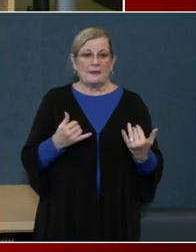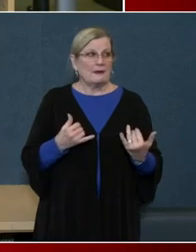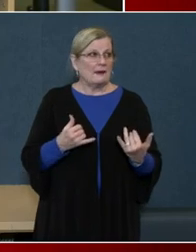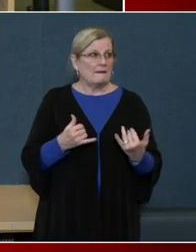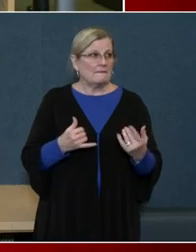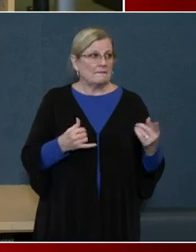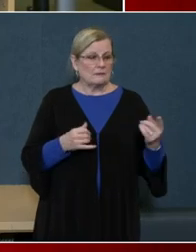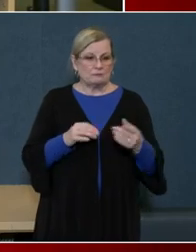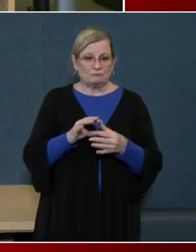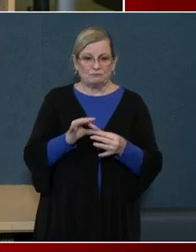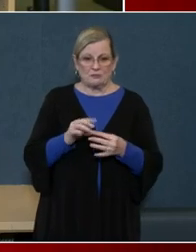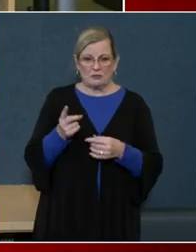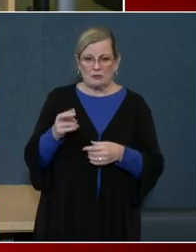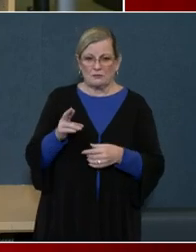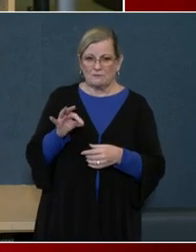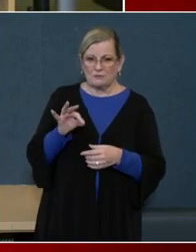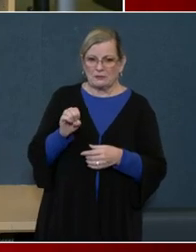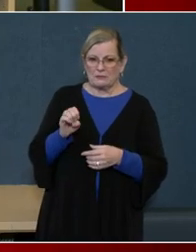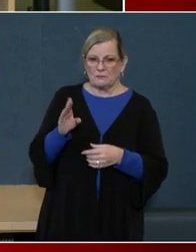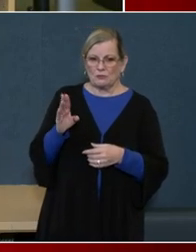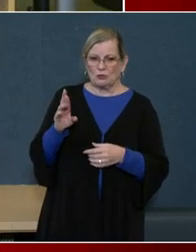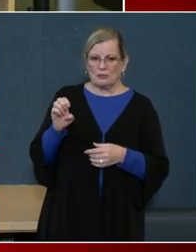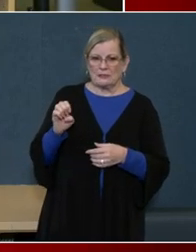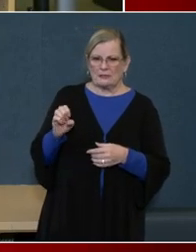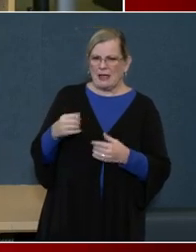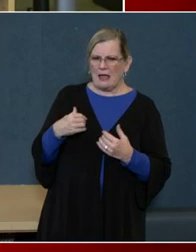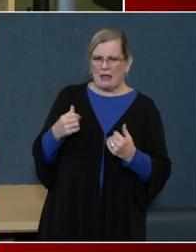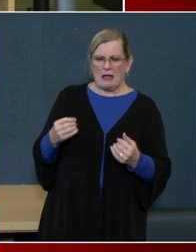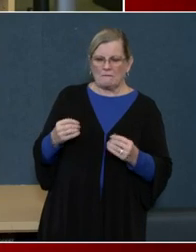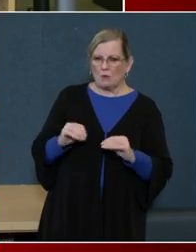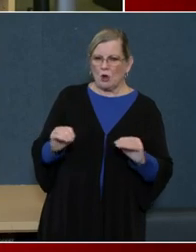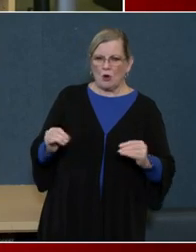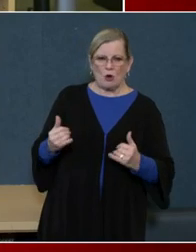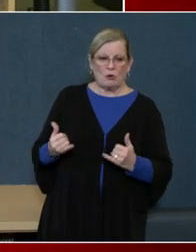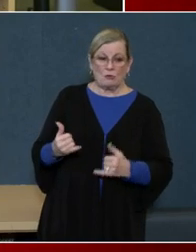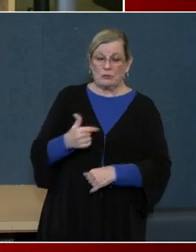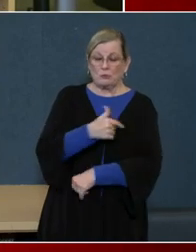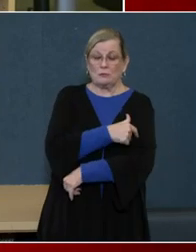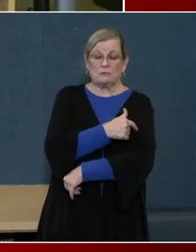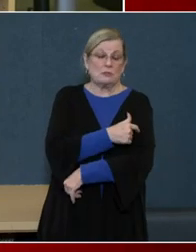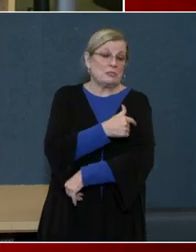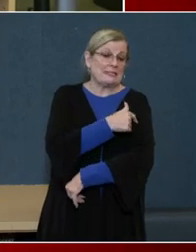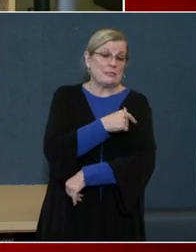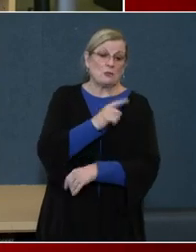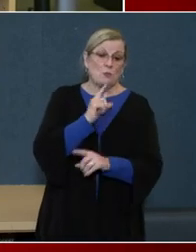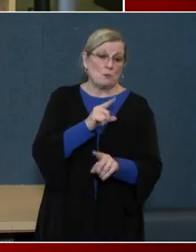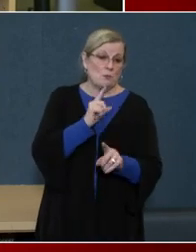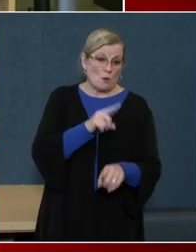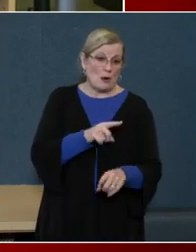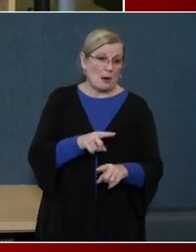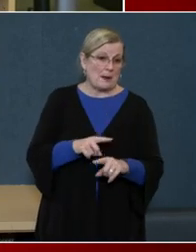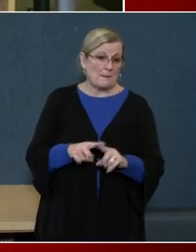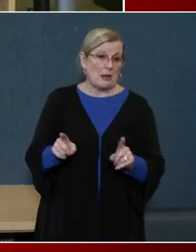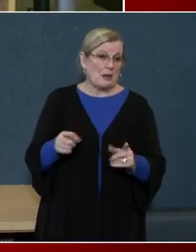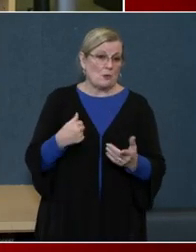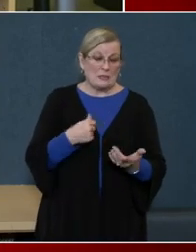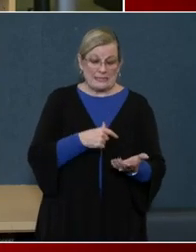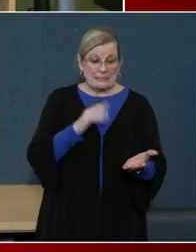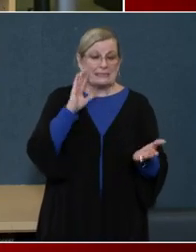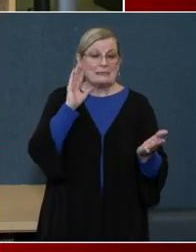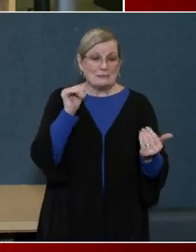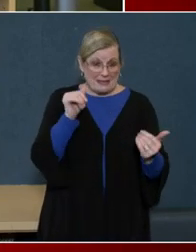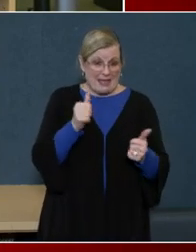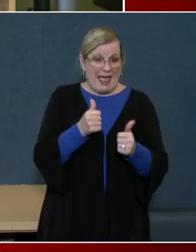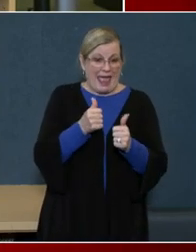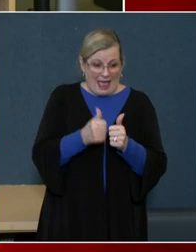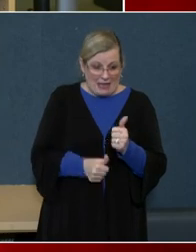immunizations to report. However, to answer your question about zero tolerance, yes, the expectation is that every student have an